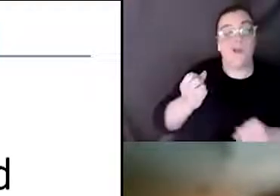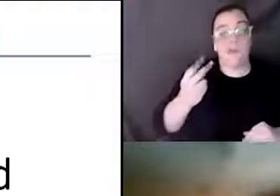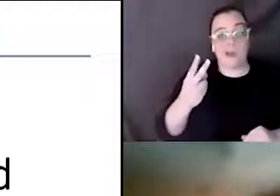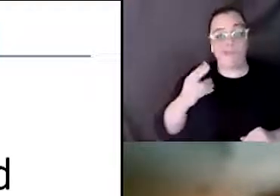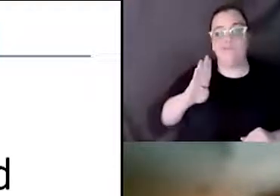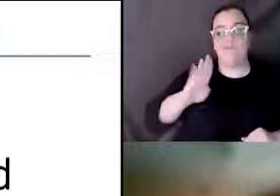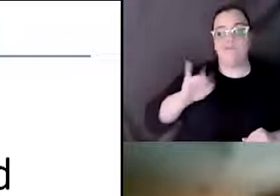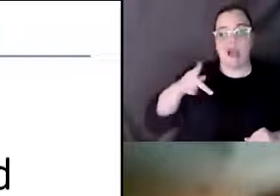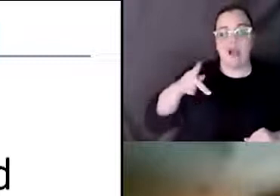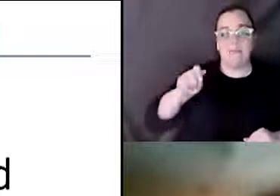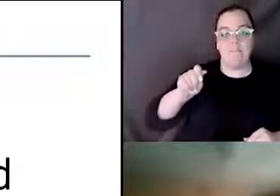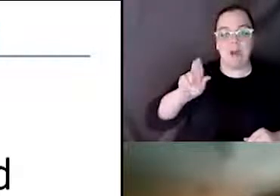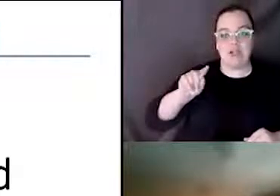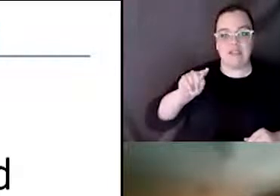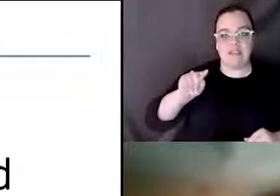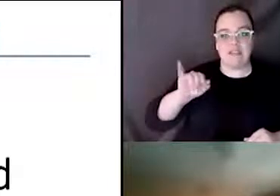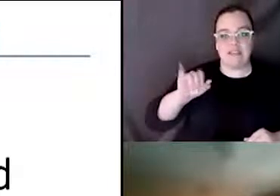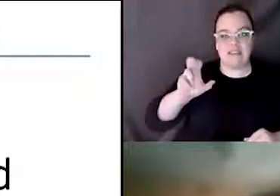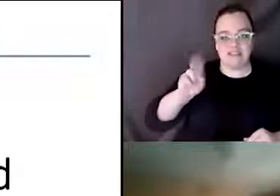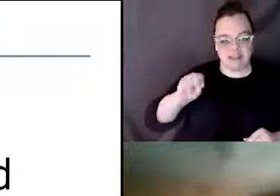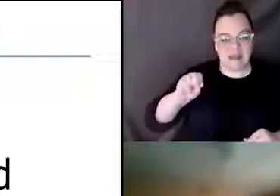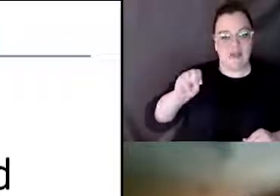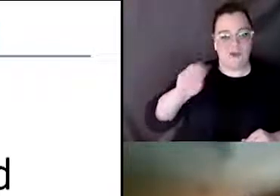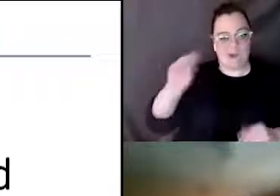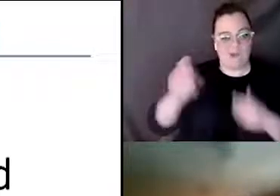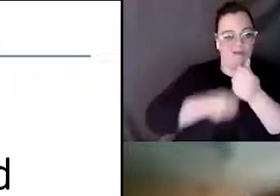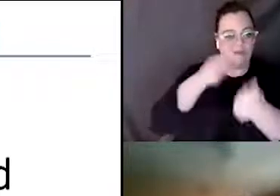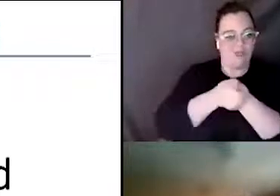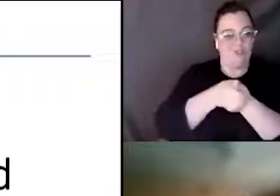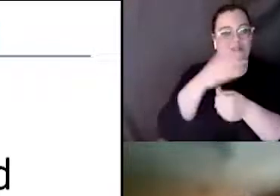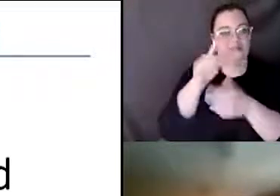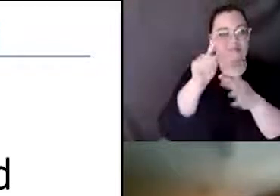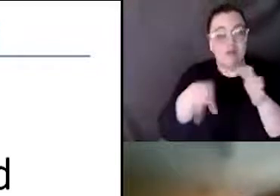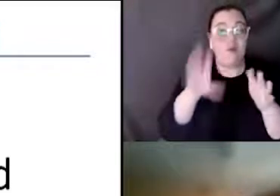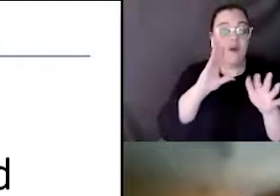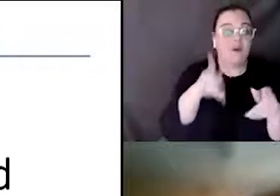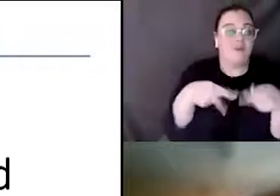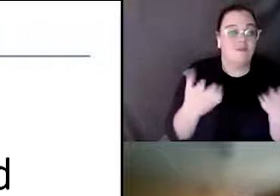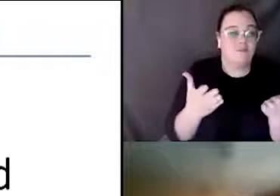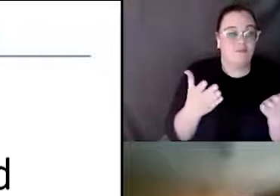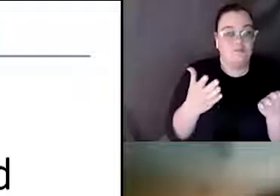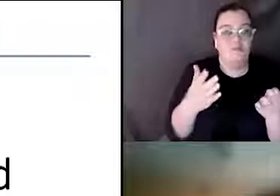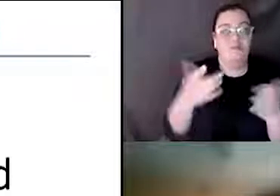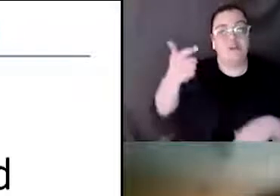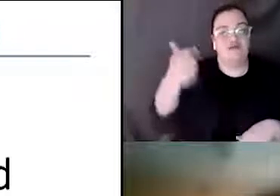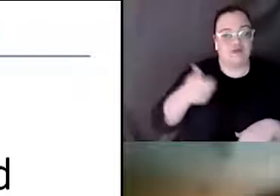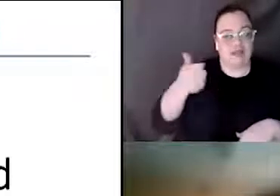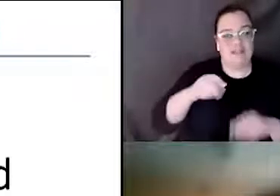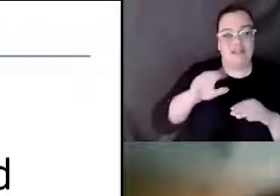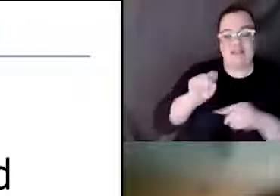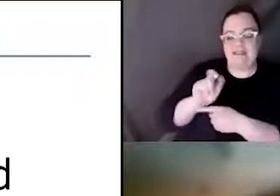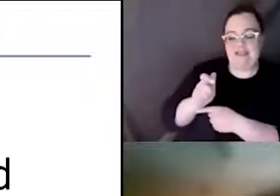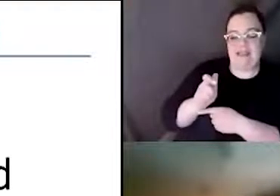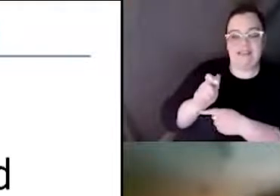4 states that would allow grants that are provided to homeowners to be tax-free at the federal level